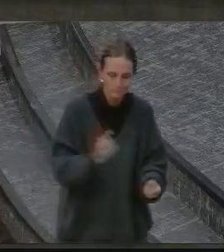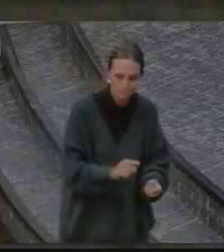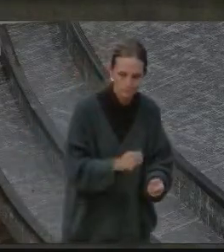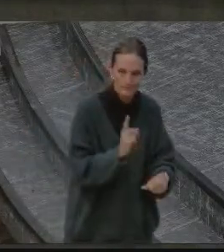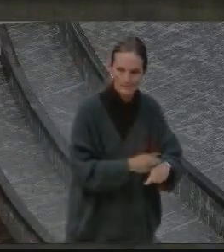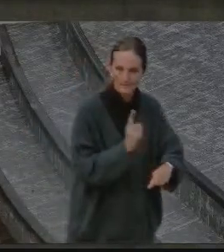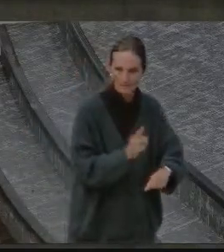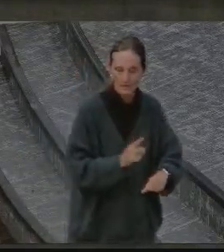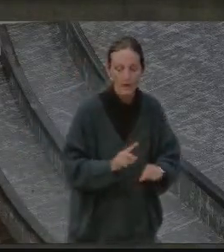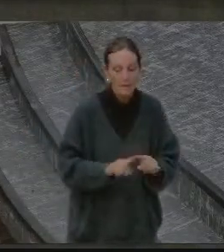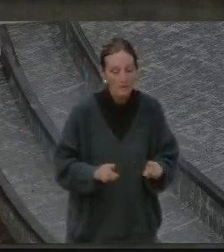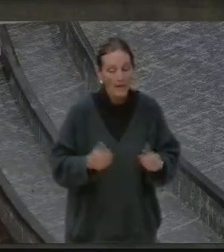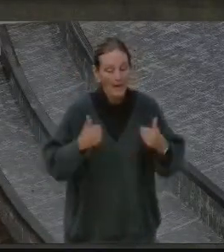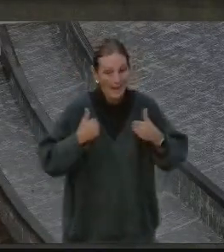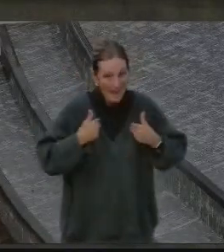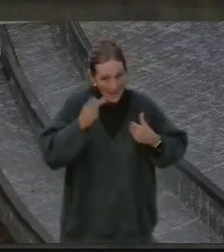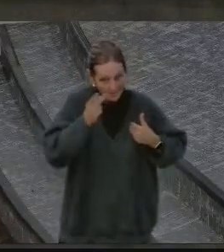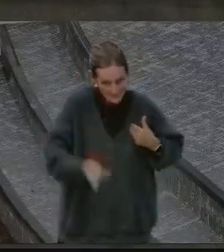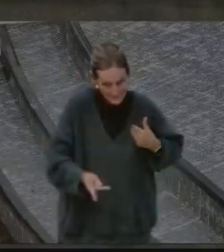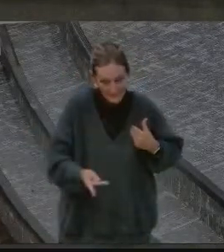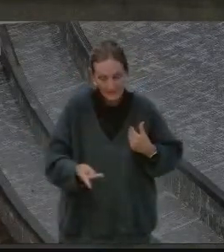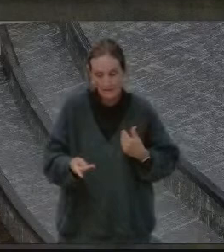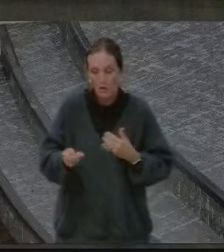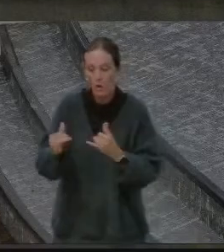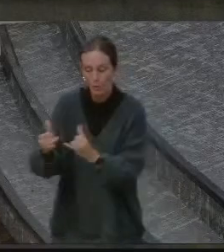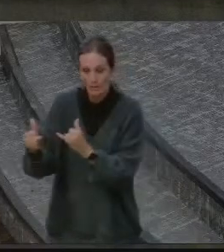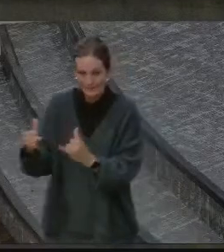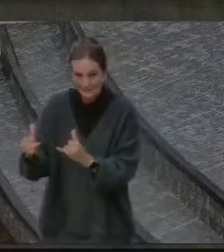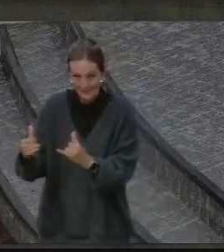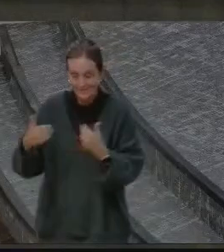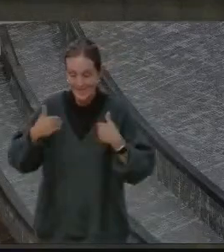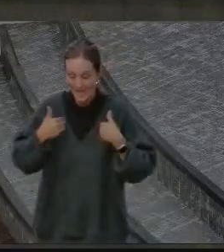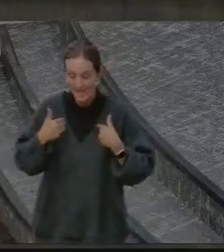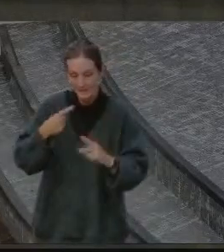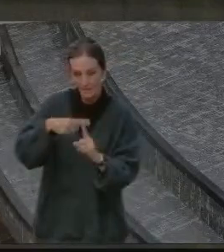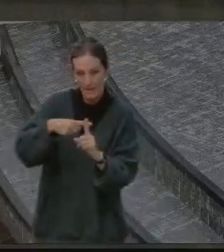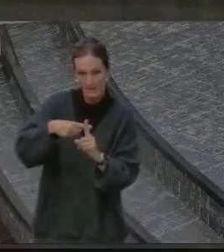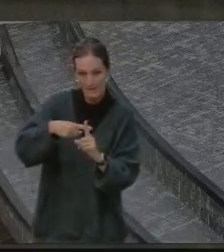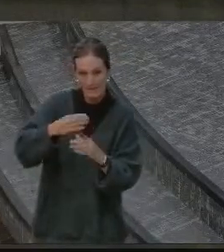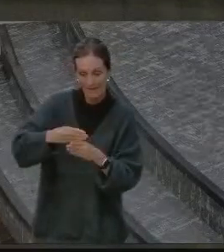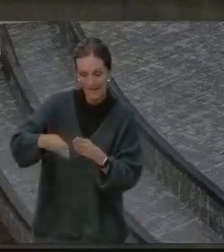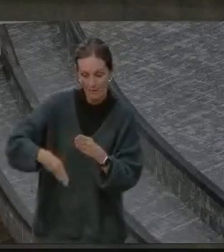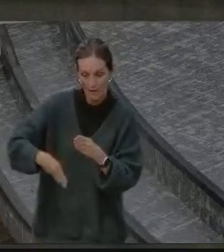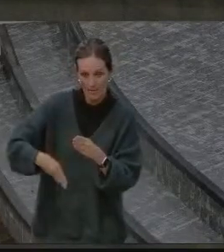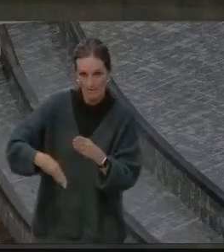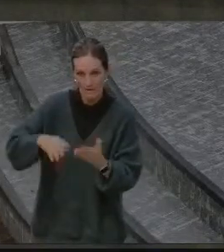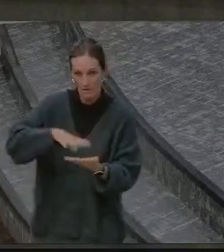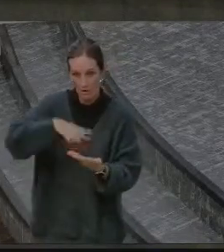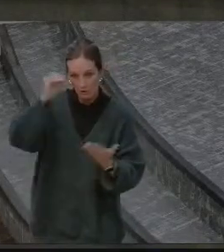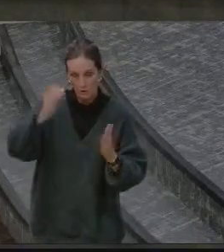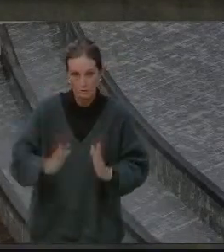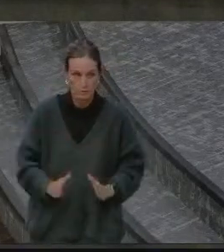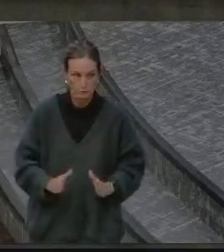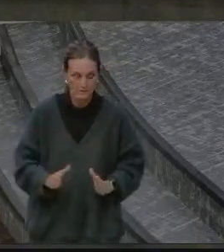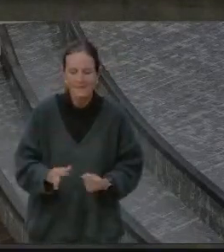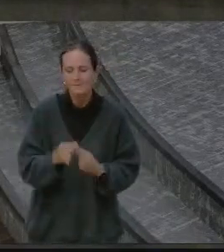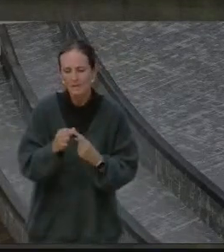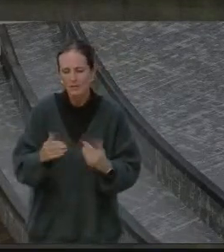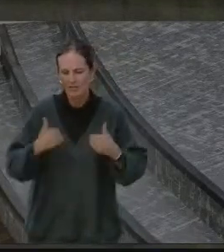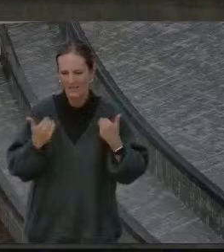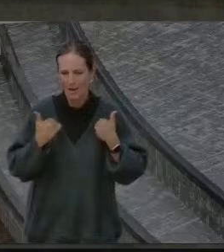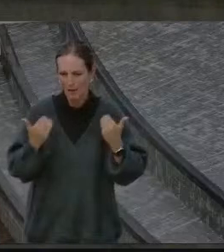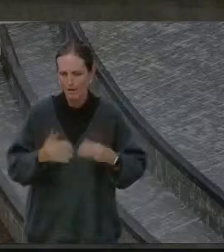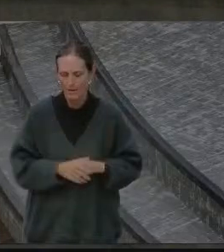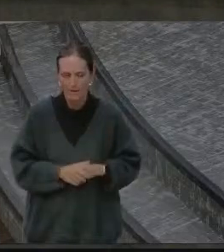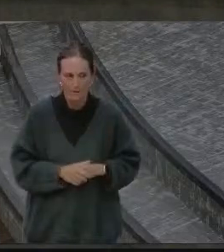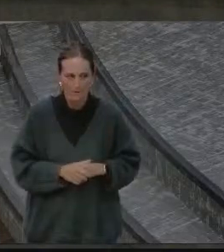work showing that recess have a positive outcome on students, especially our younger students. I